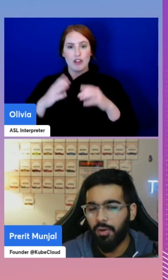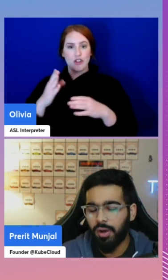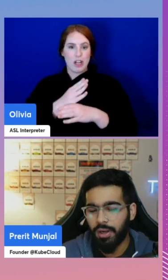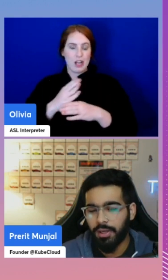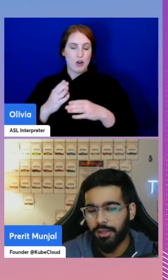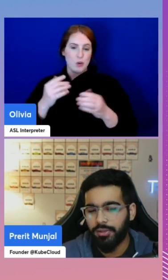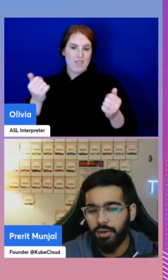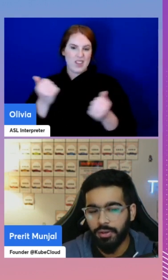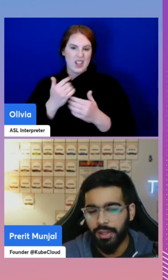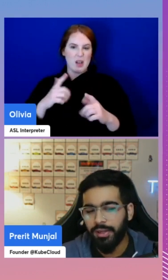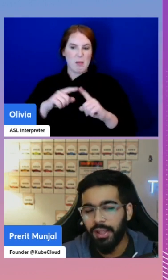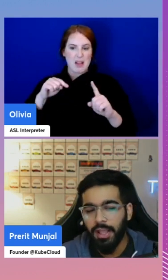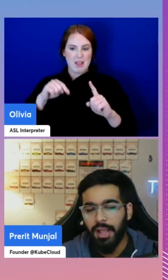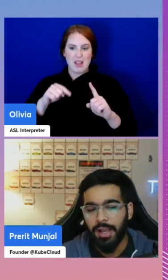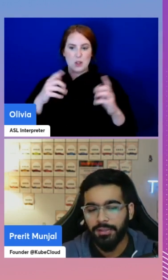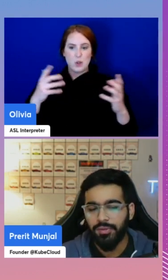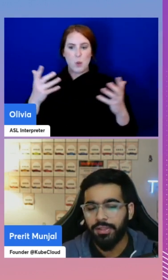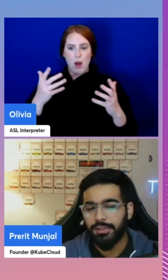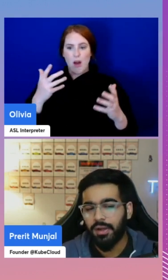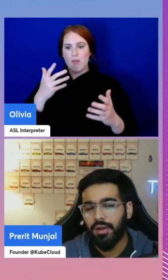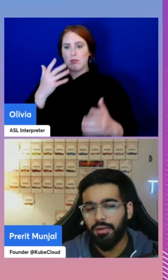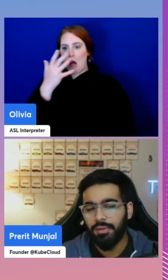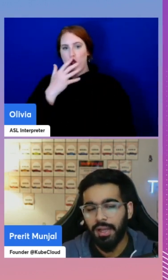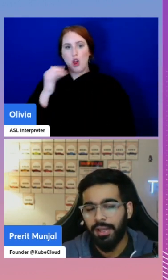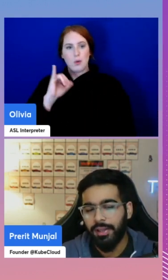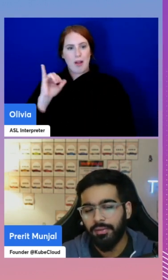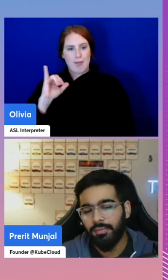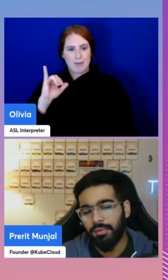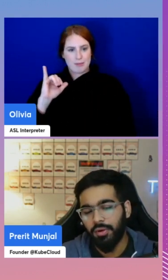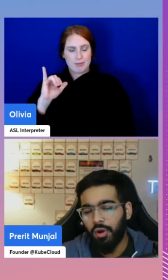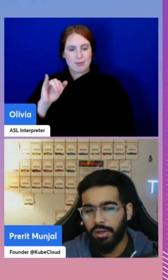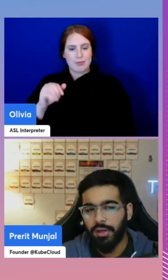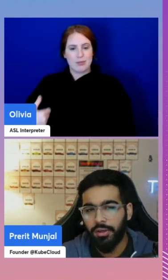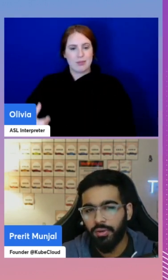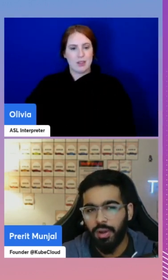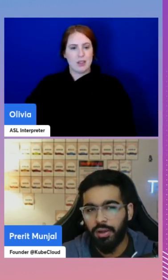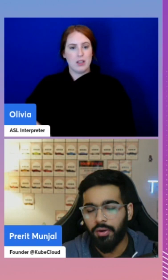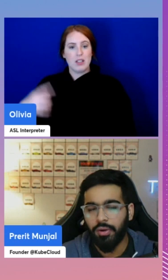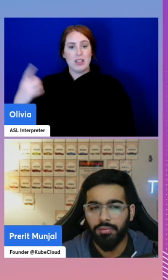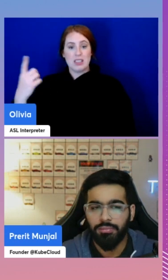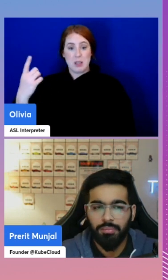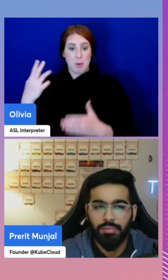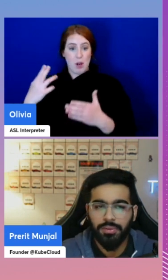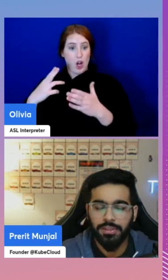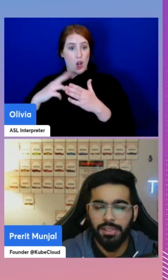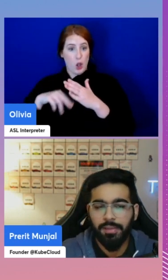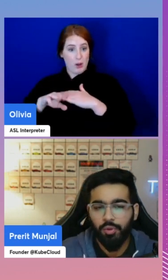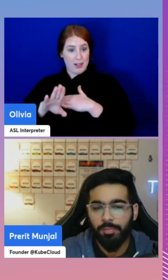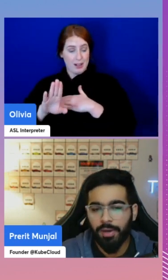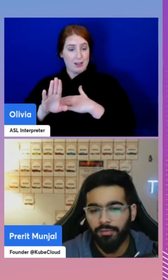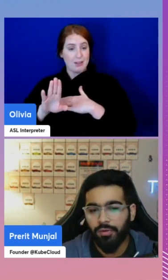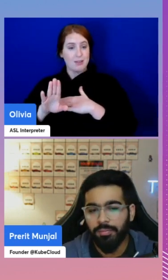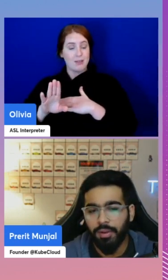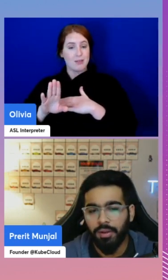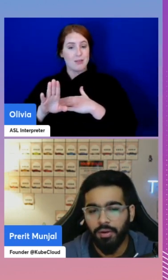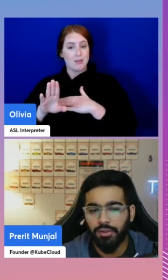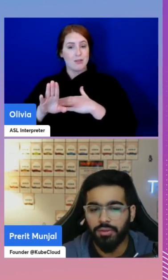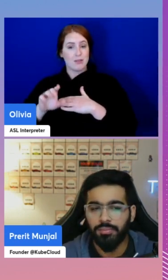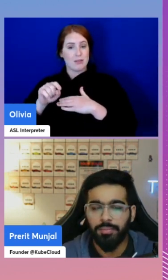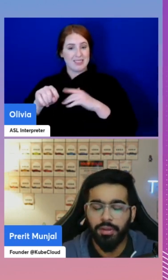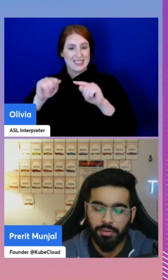is how our architecture looked like. As soon as a guy logged in into our, or just came to our